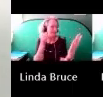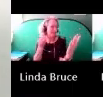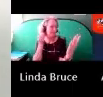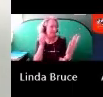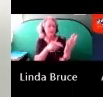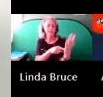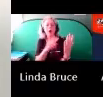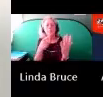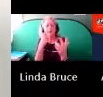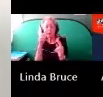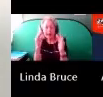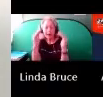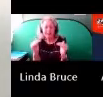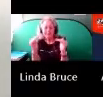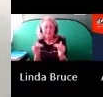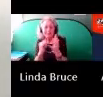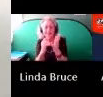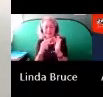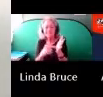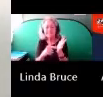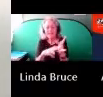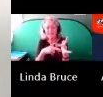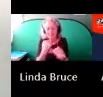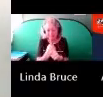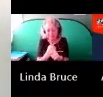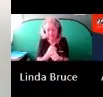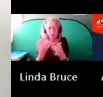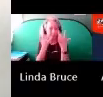can make that would benefit people there.